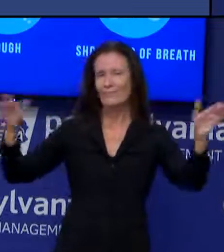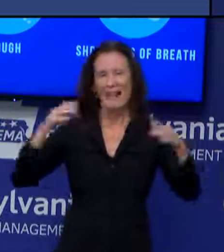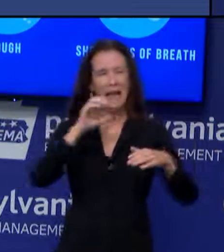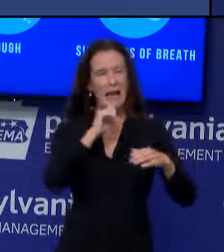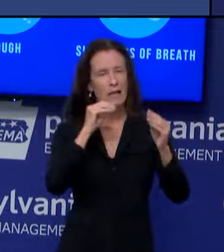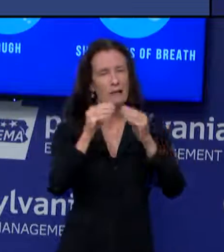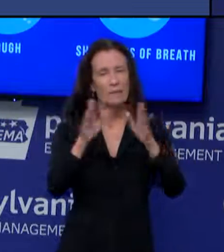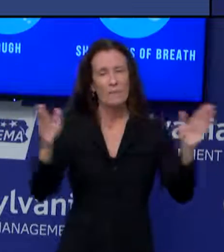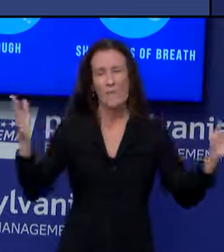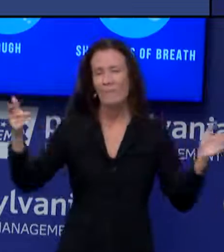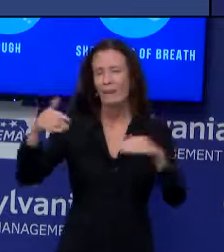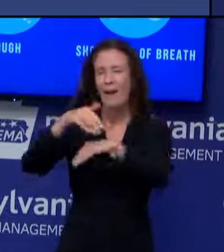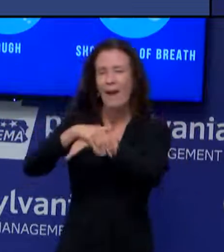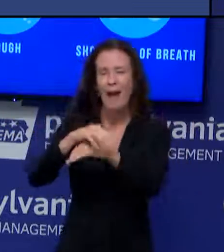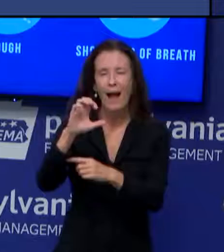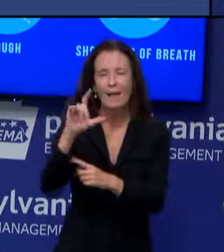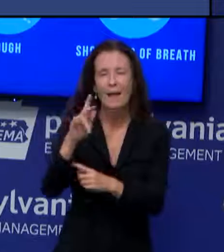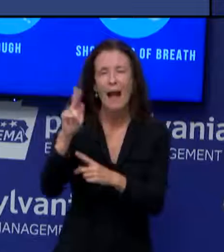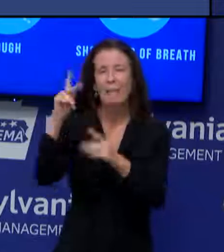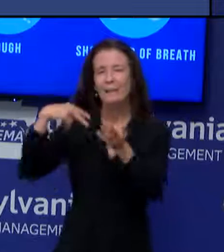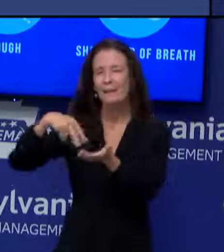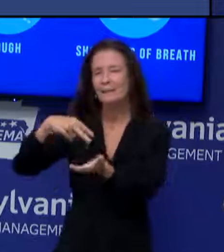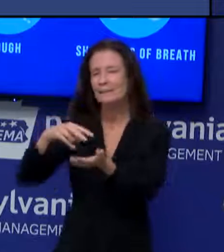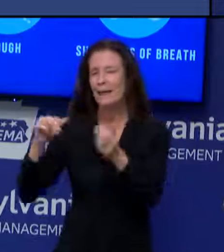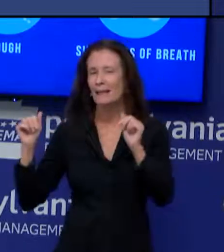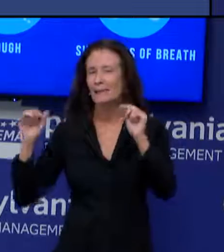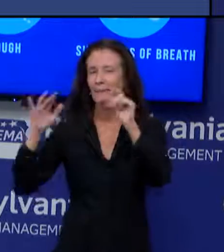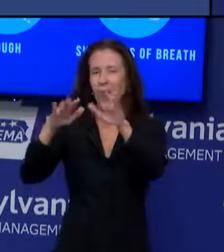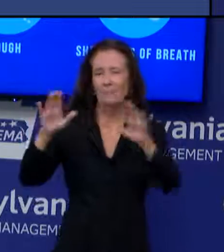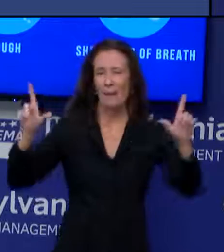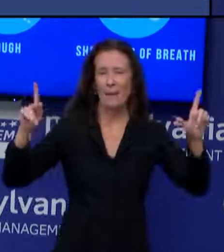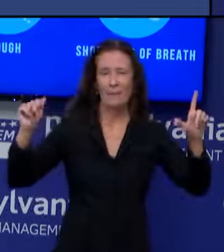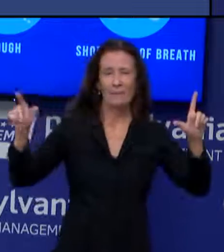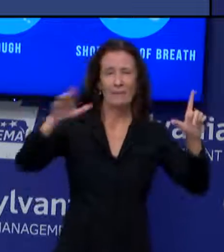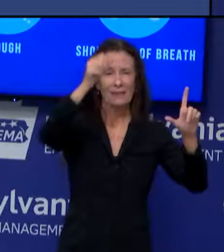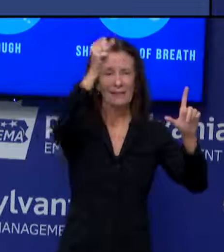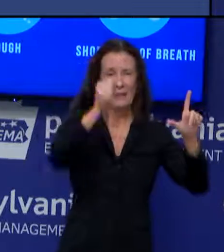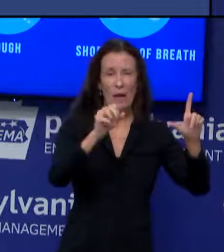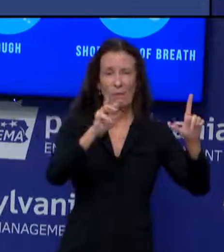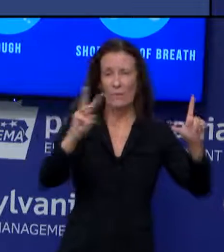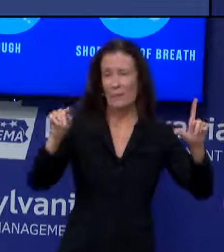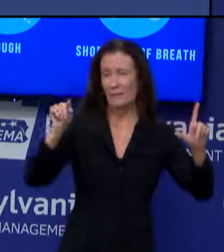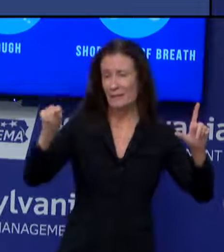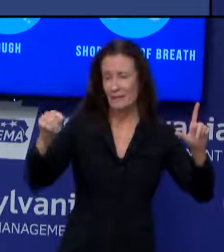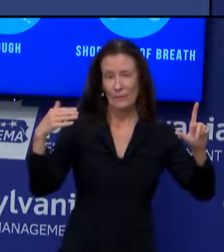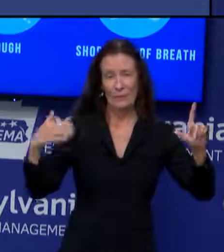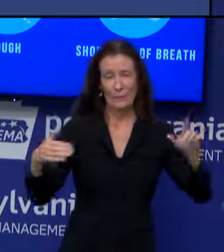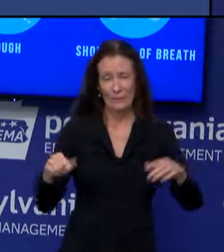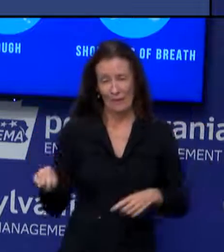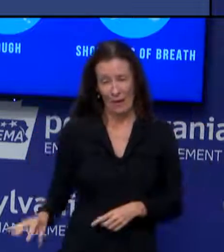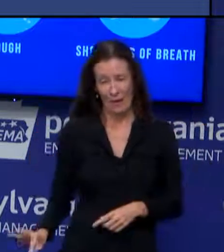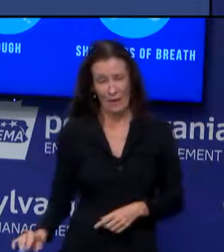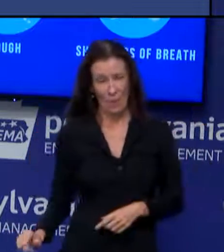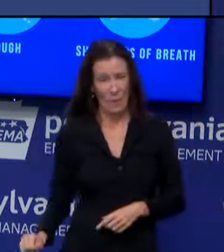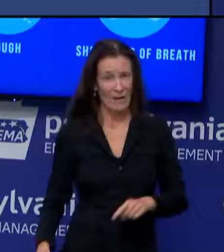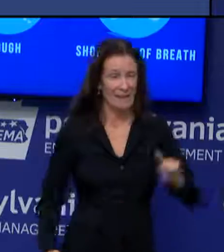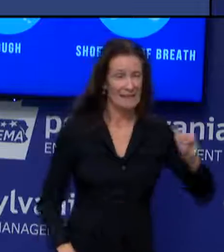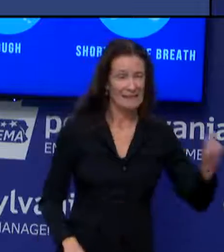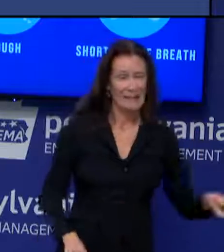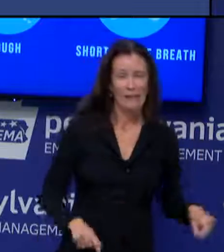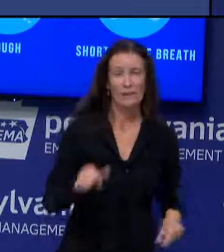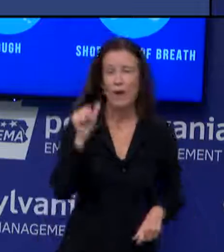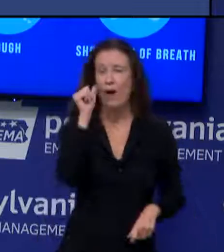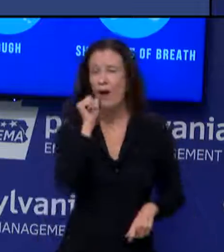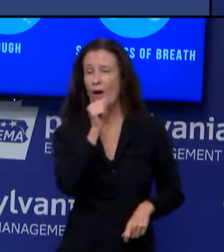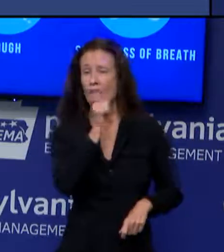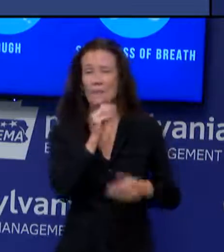been dramatic increases in the South, in the West, Florida, Texas, Arizona, other southern states, and